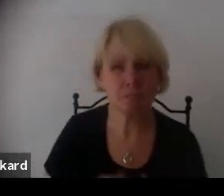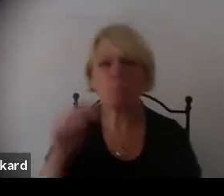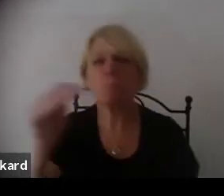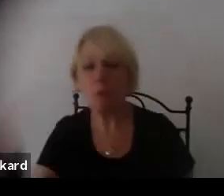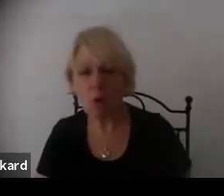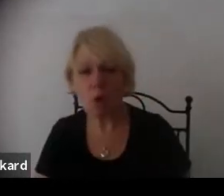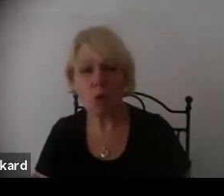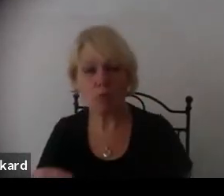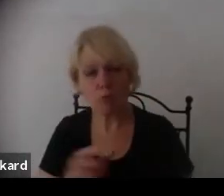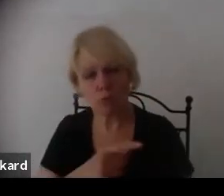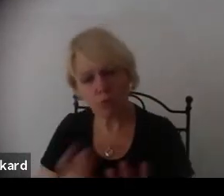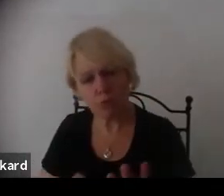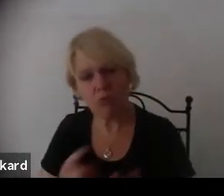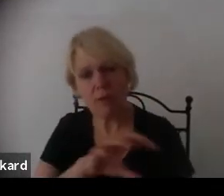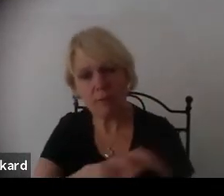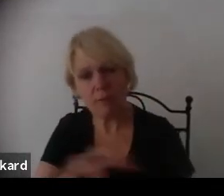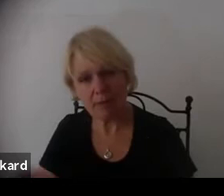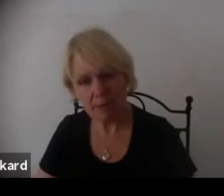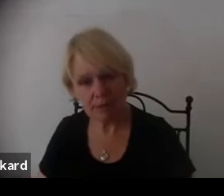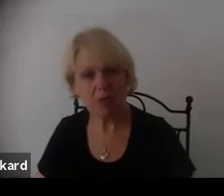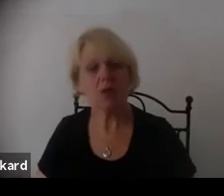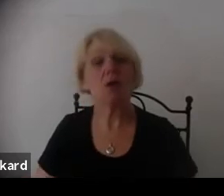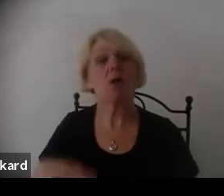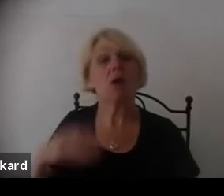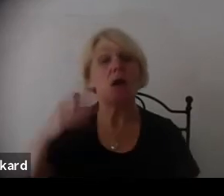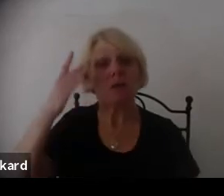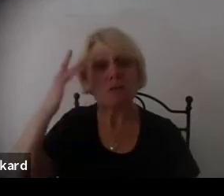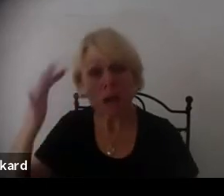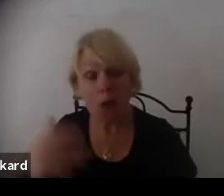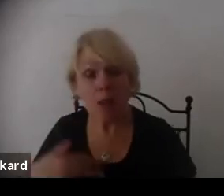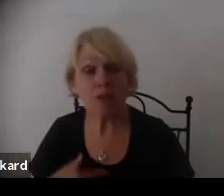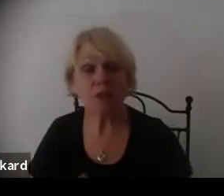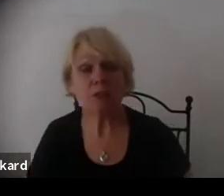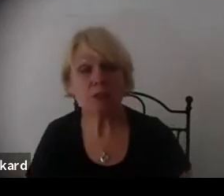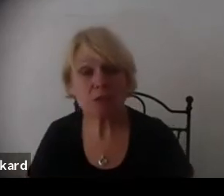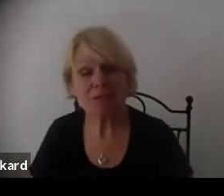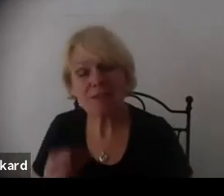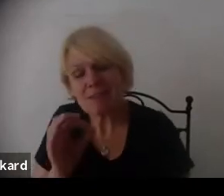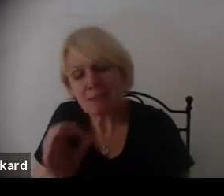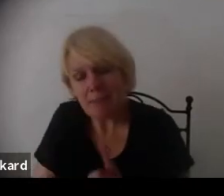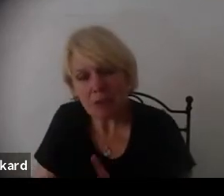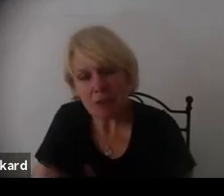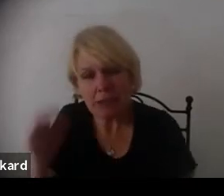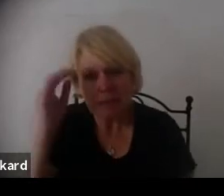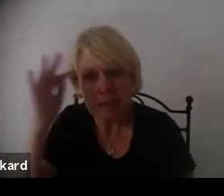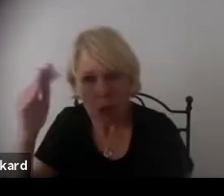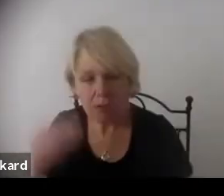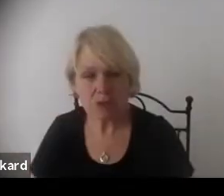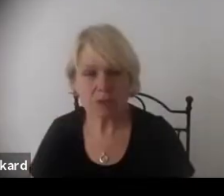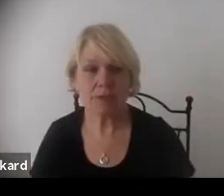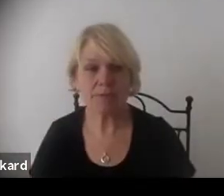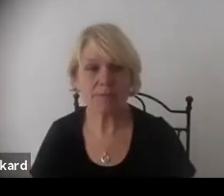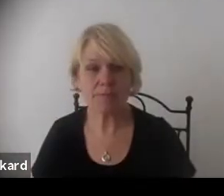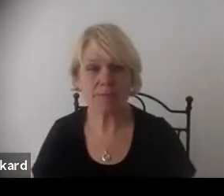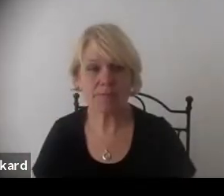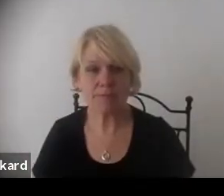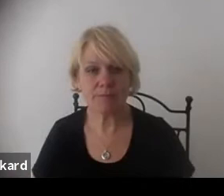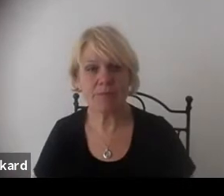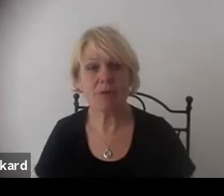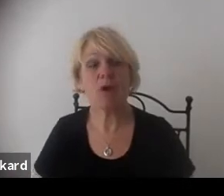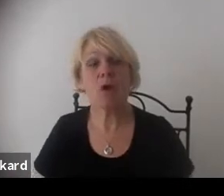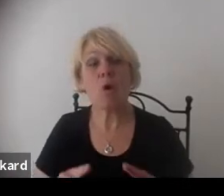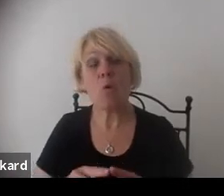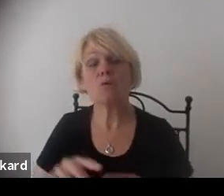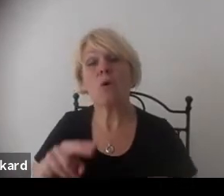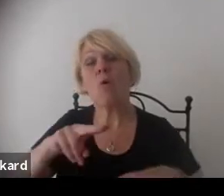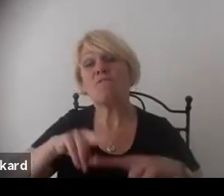provide psychology services, specialist psychology services, and we've also got a range of what we call forensic mental health